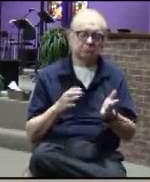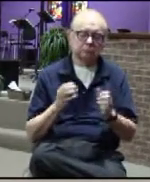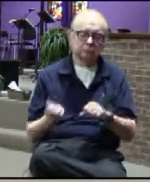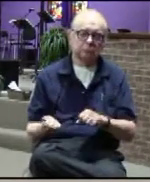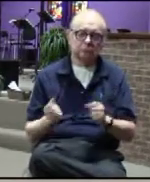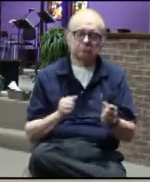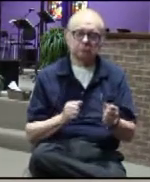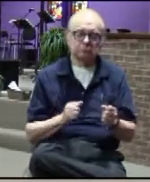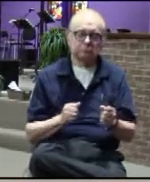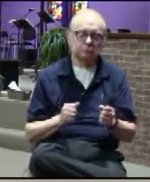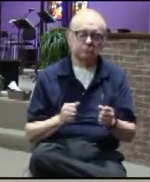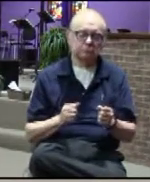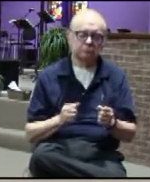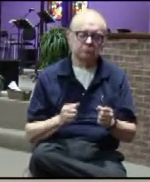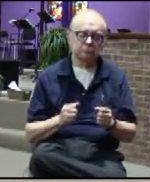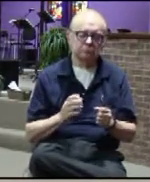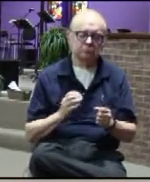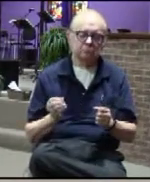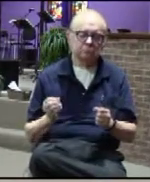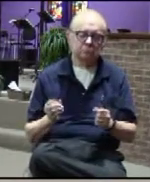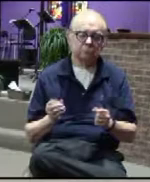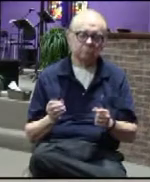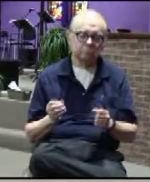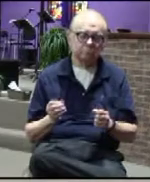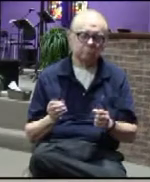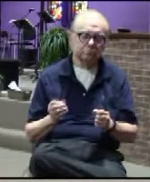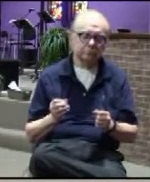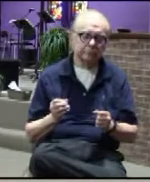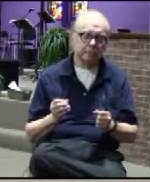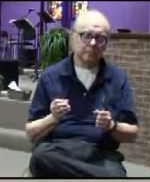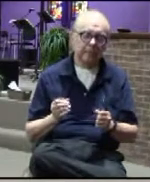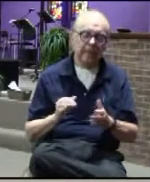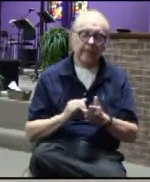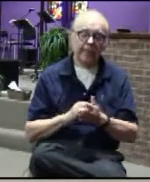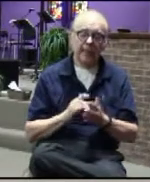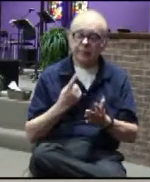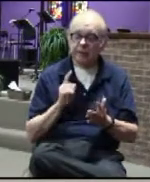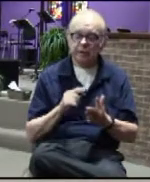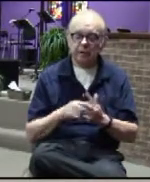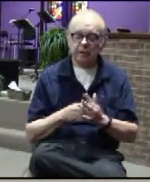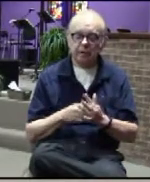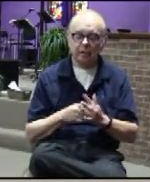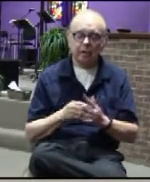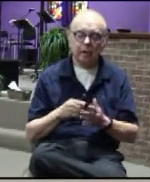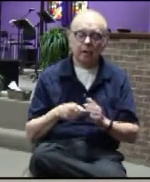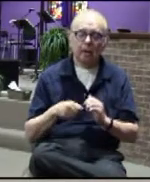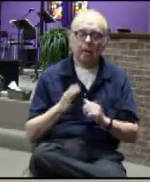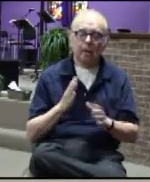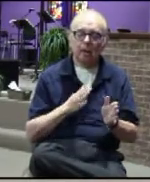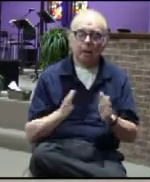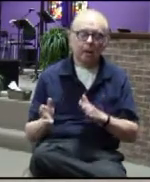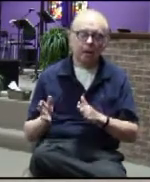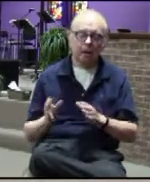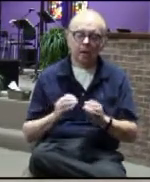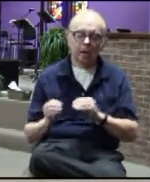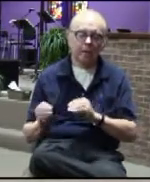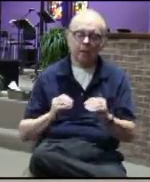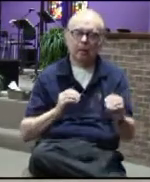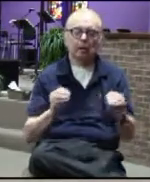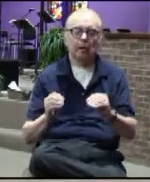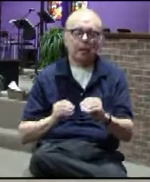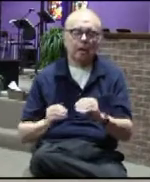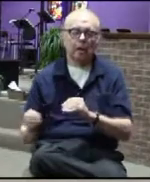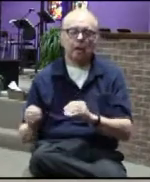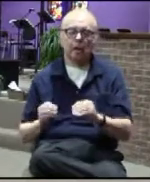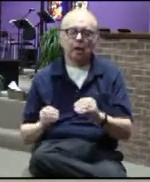baptized ladies and gentlemen and it has begun what God had planned and put into motion